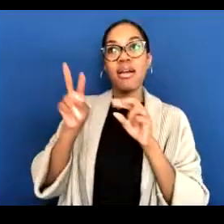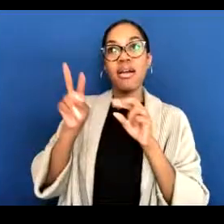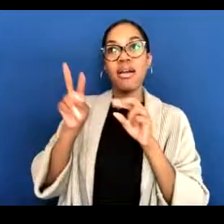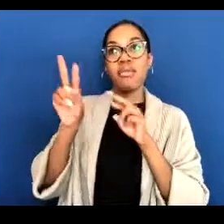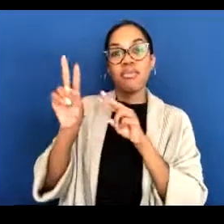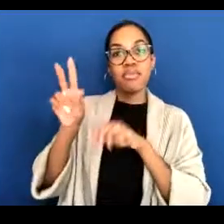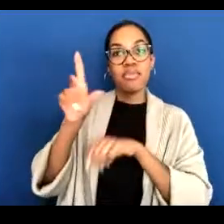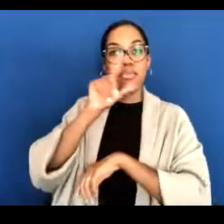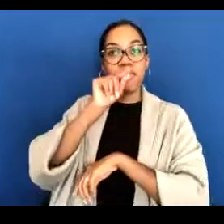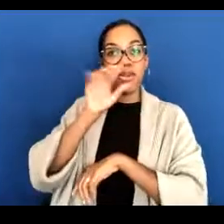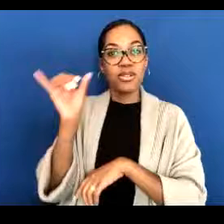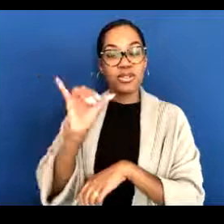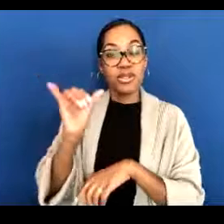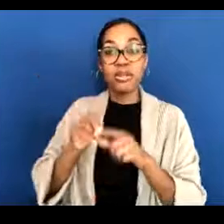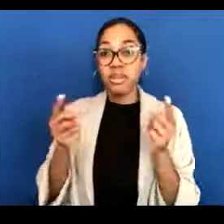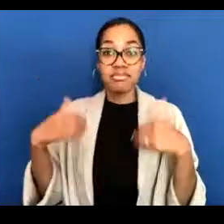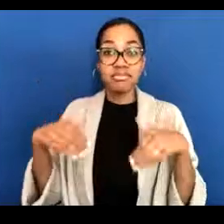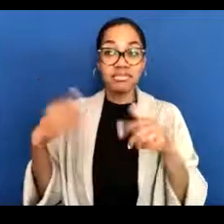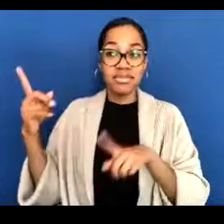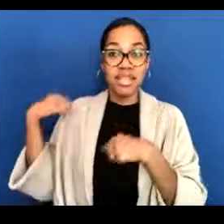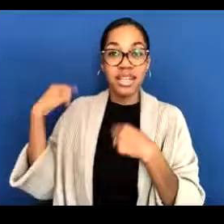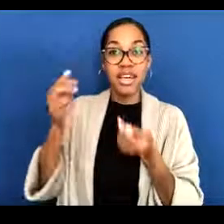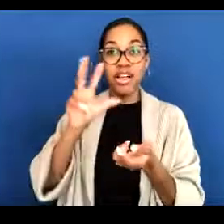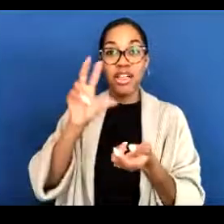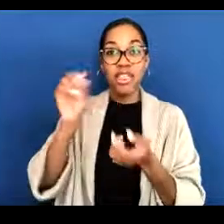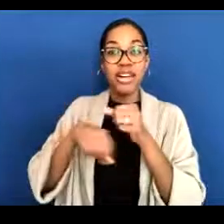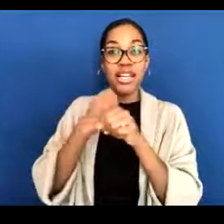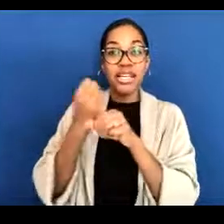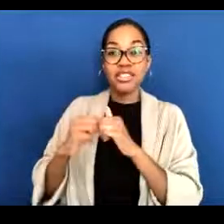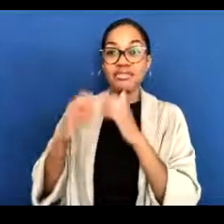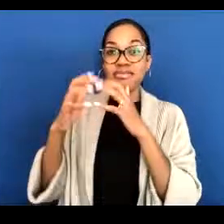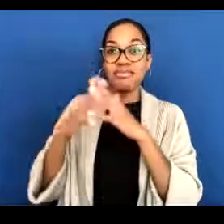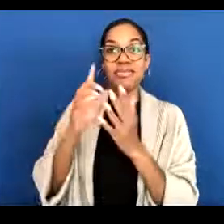of over the past 30 years that this network has been in existence.